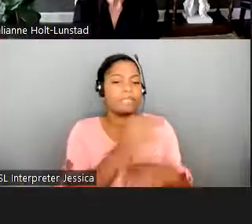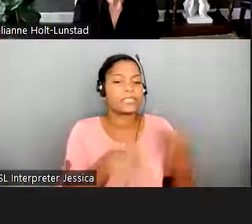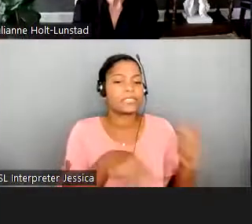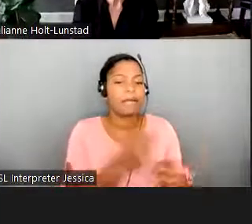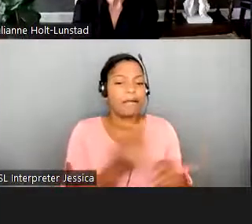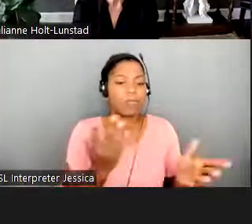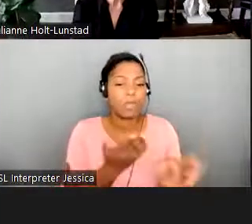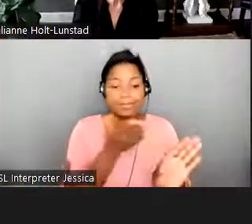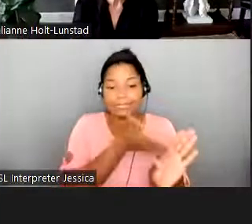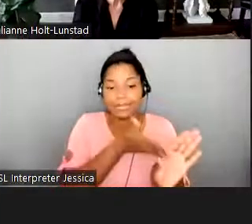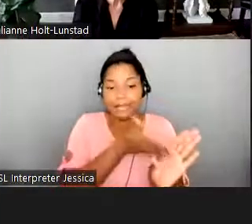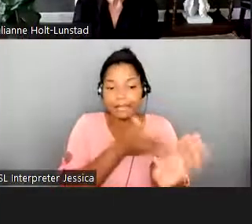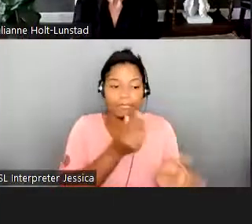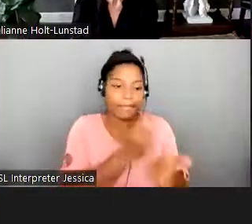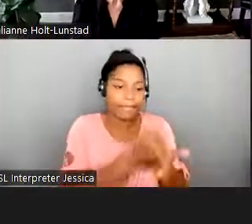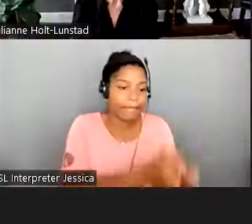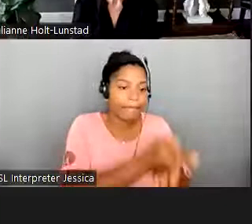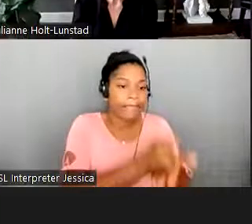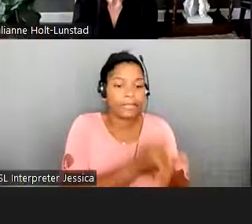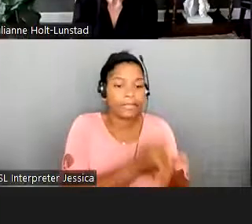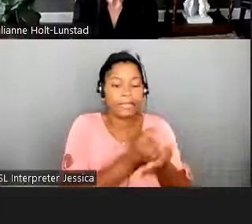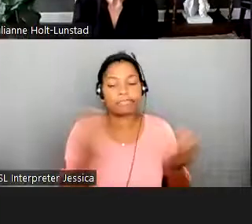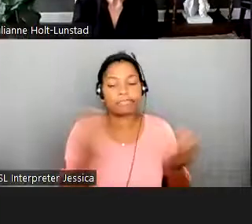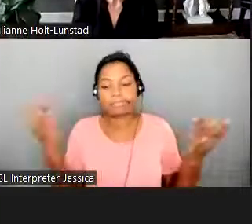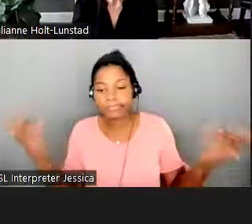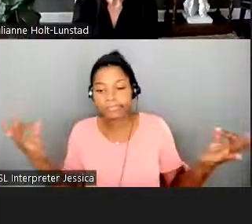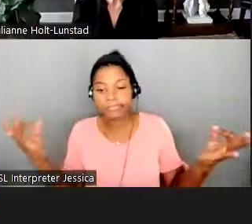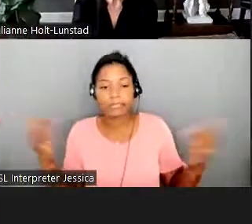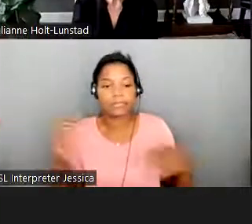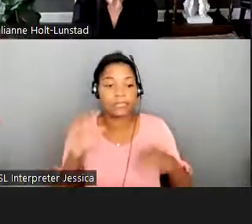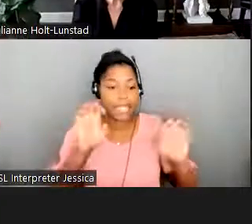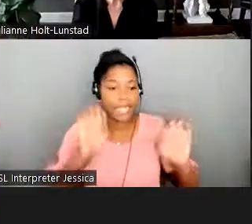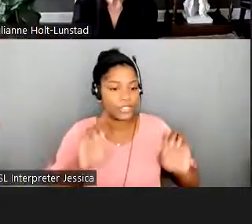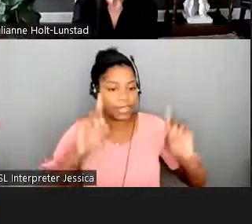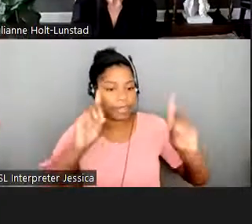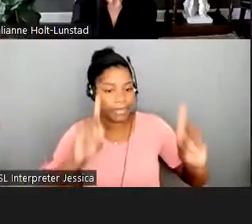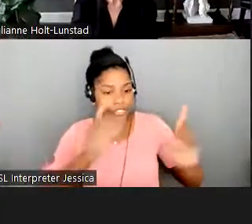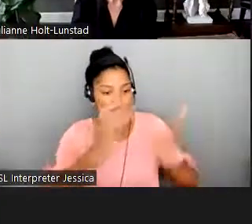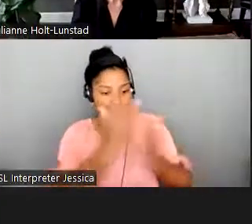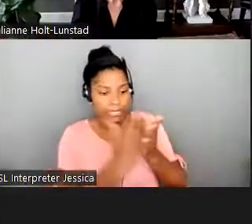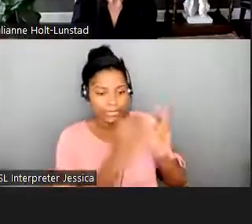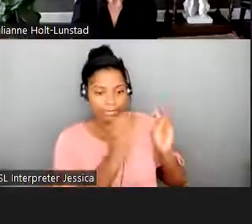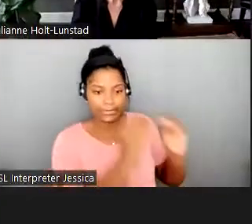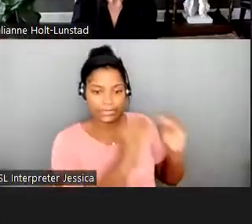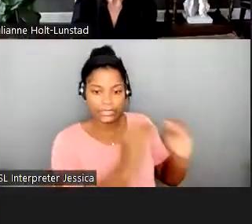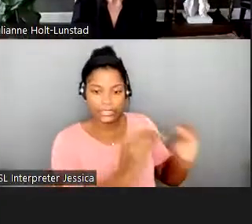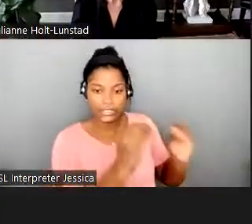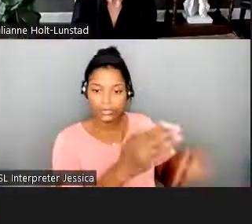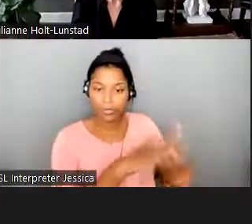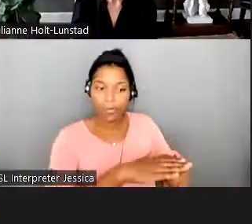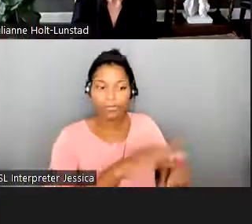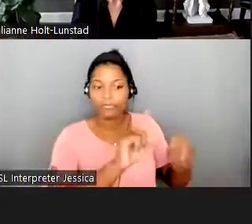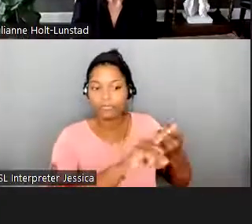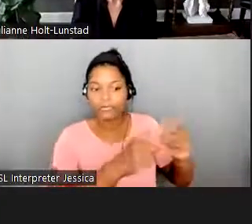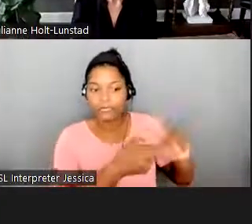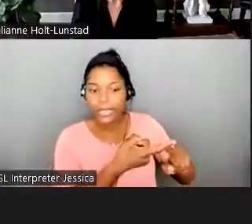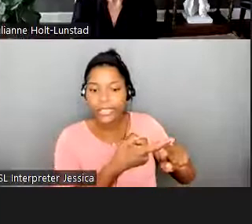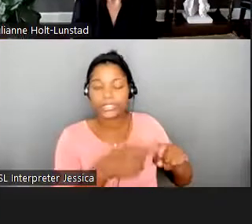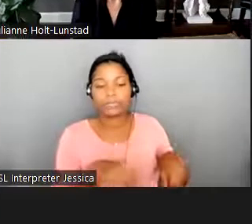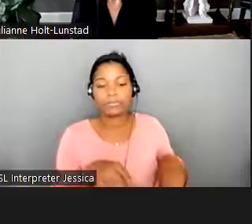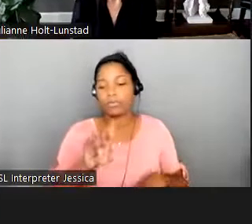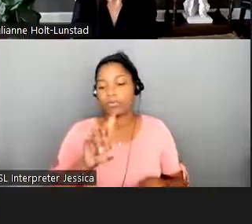psychological therapy, such as mindfulness, education lessons on friendship, robotic pets, and social facilitation